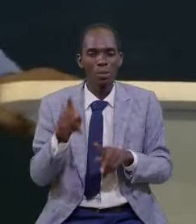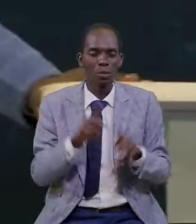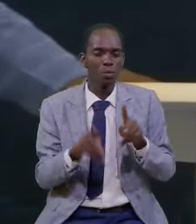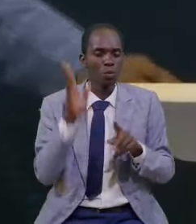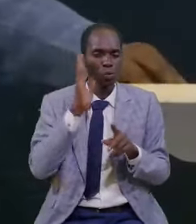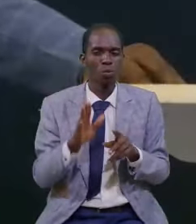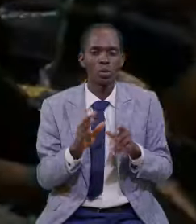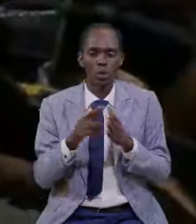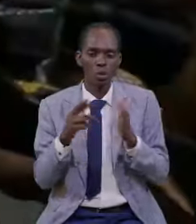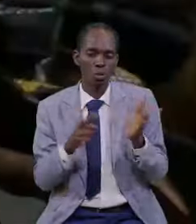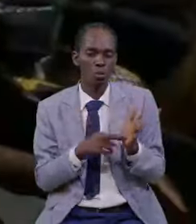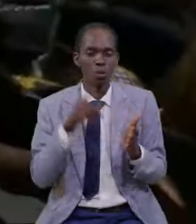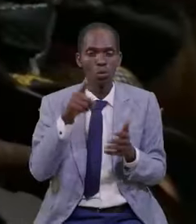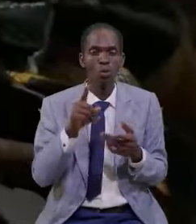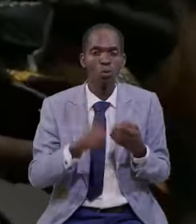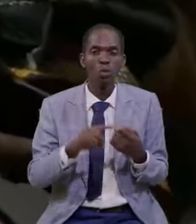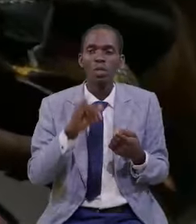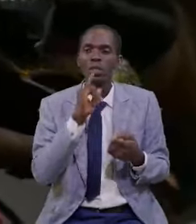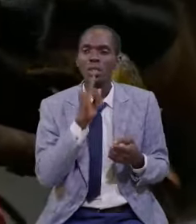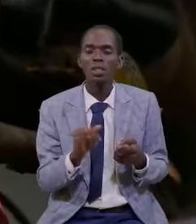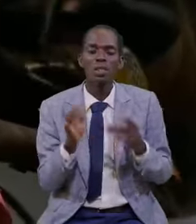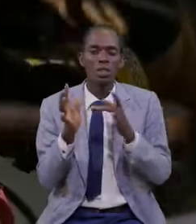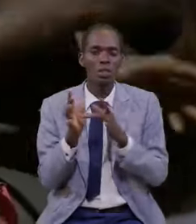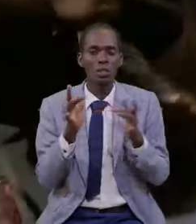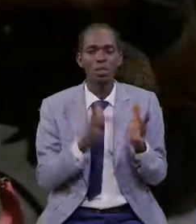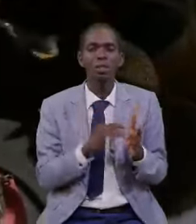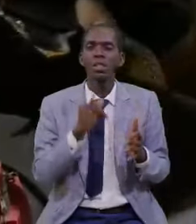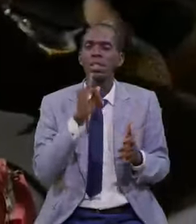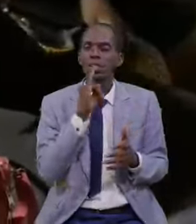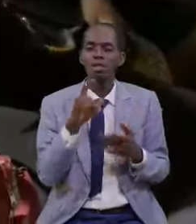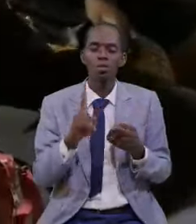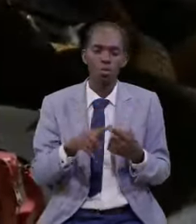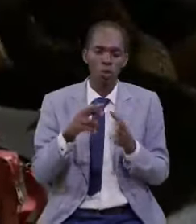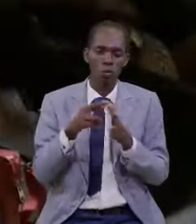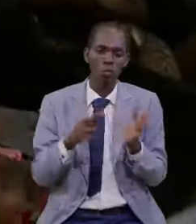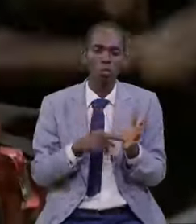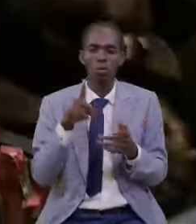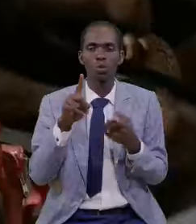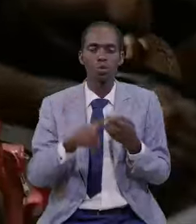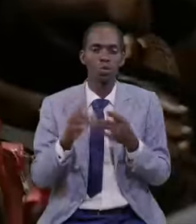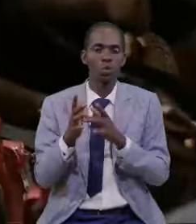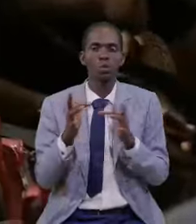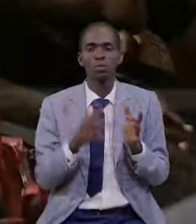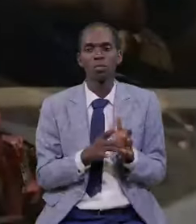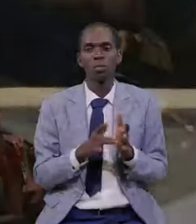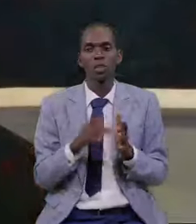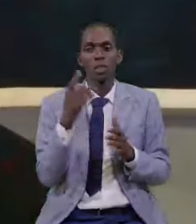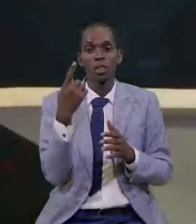Jesus. I said, is to report you to Jesus. Those Pharisees,